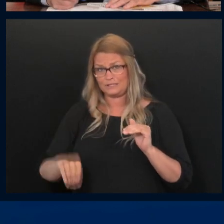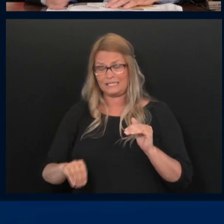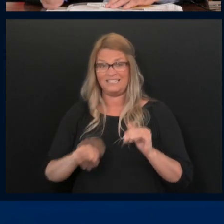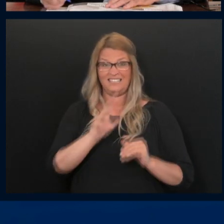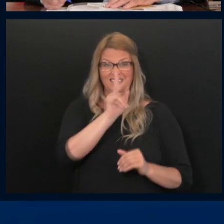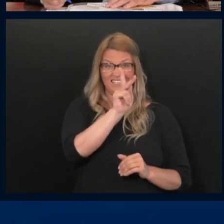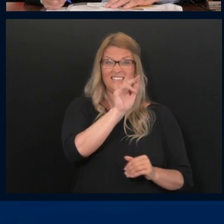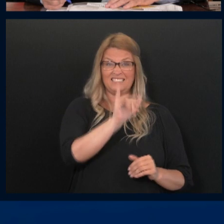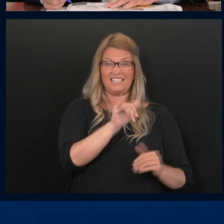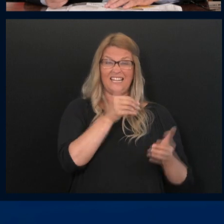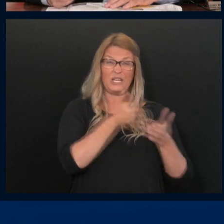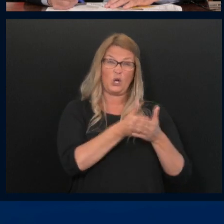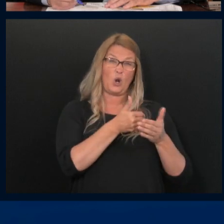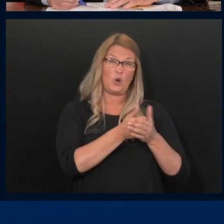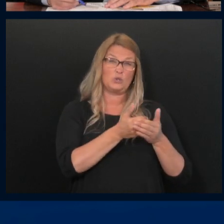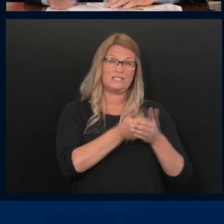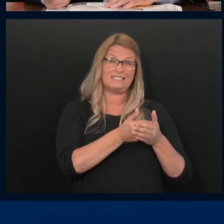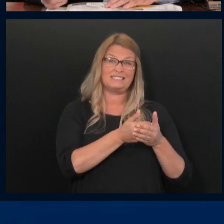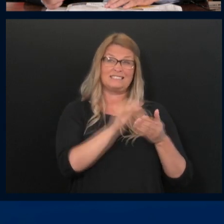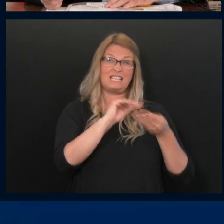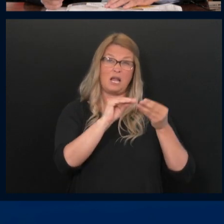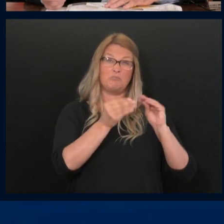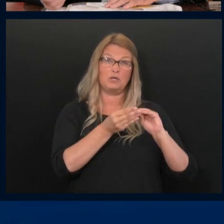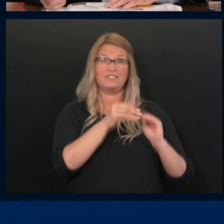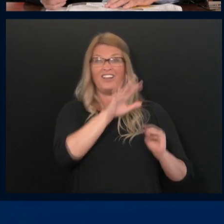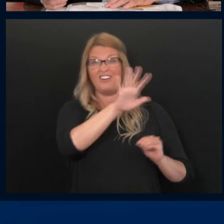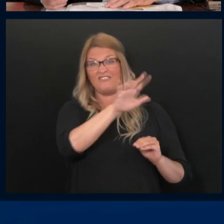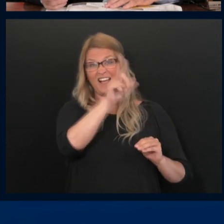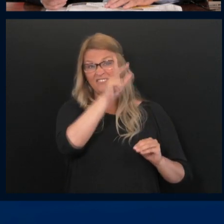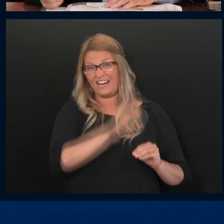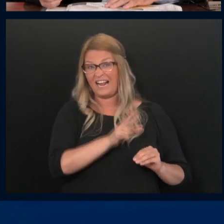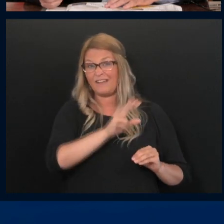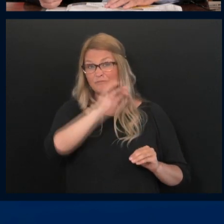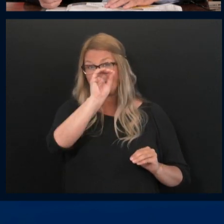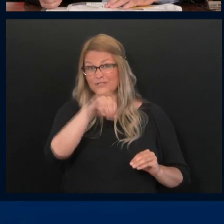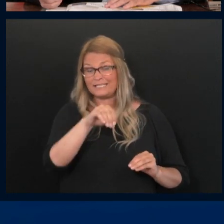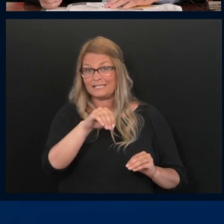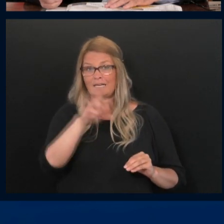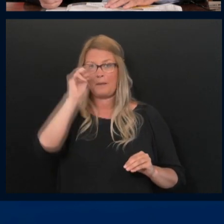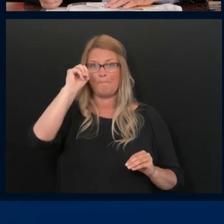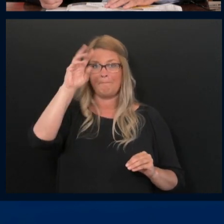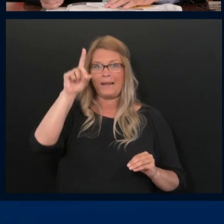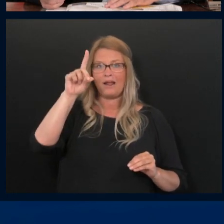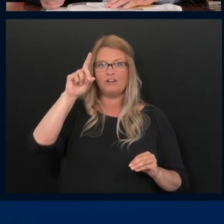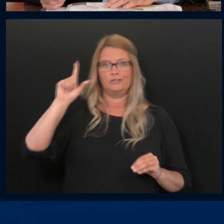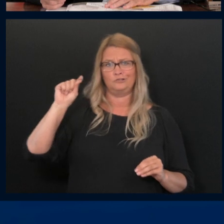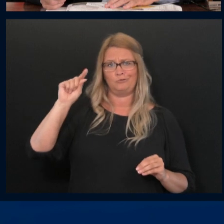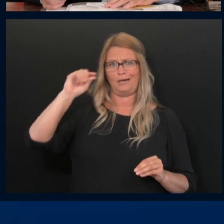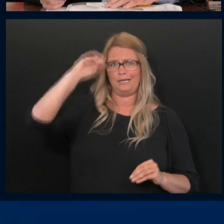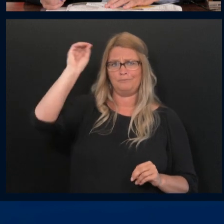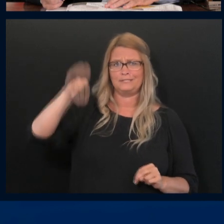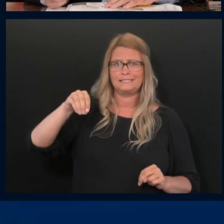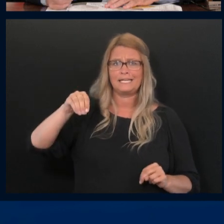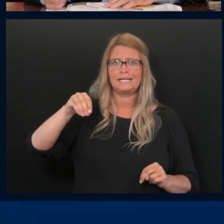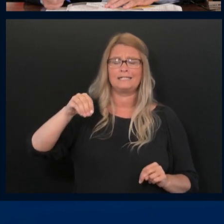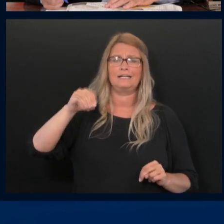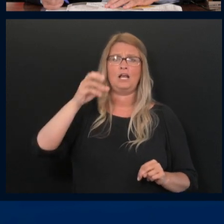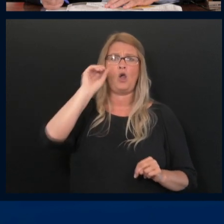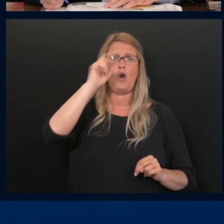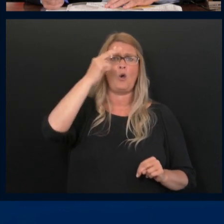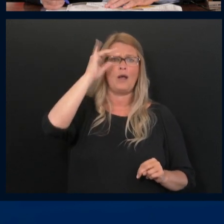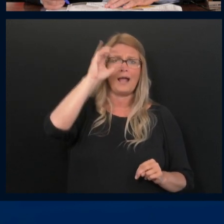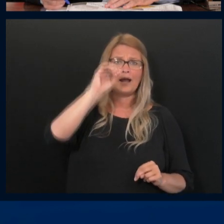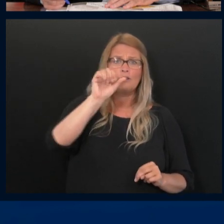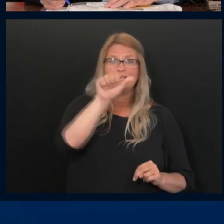Kentucky, that's the closest state to you, they're at 5.5. Maryland is at 20. Ohio's